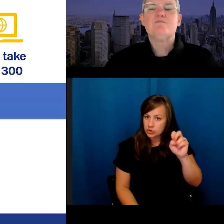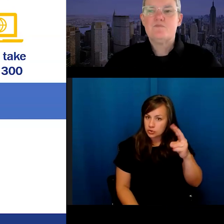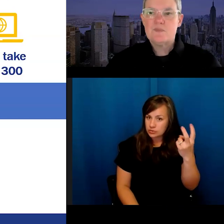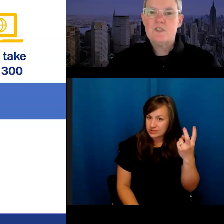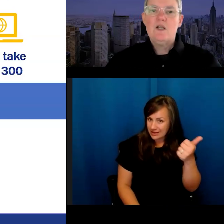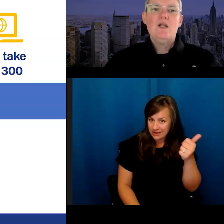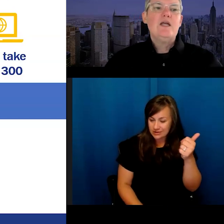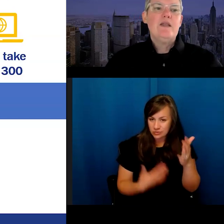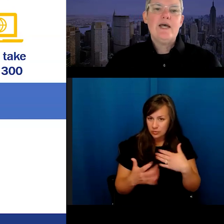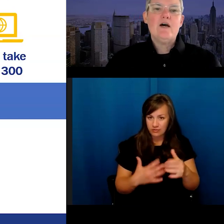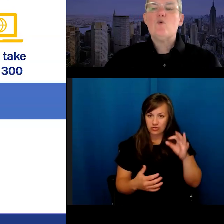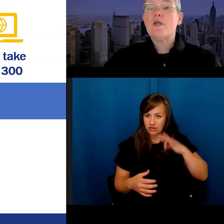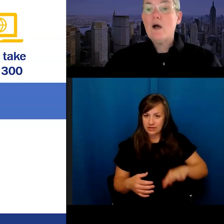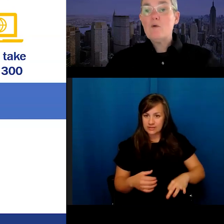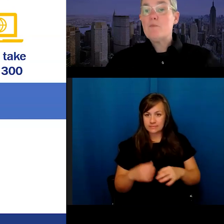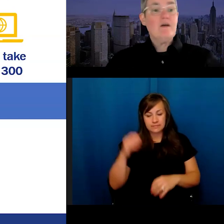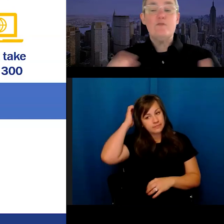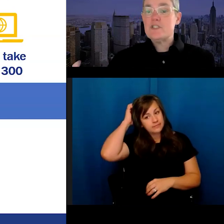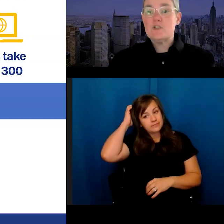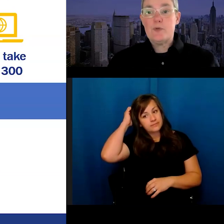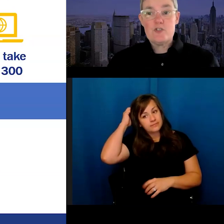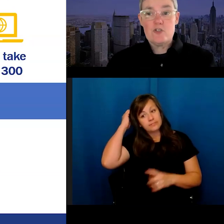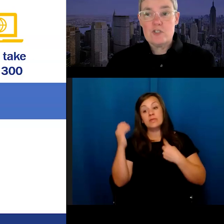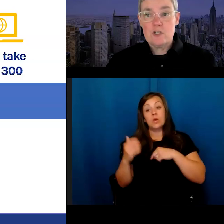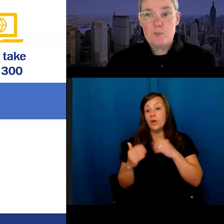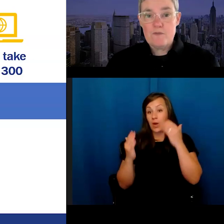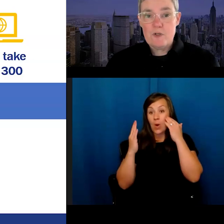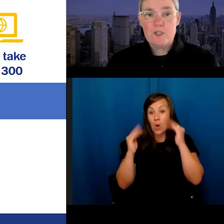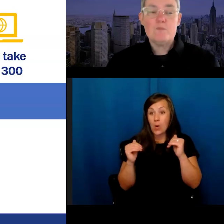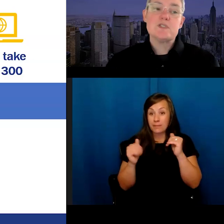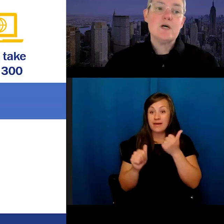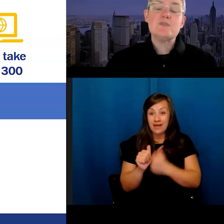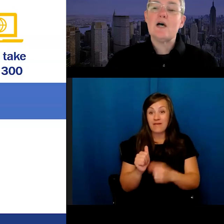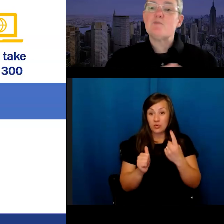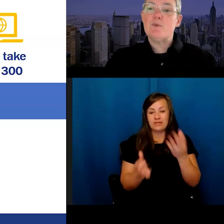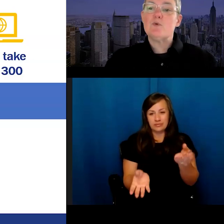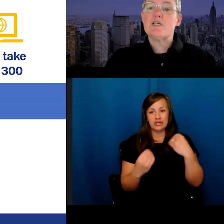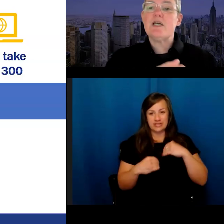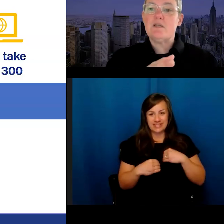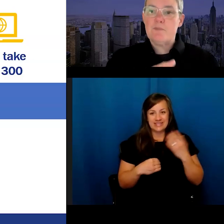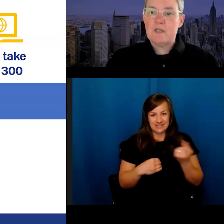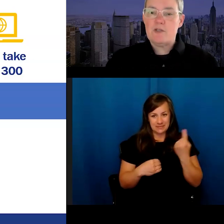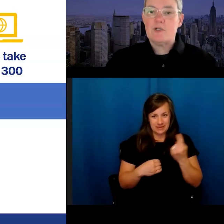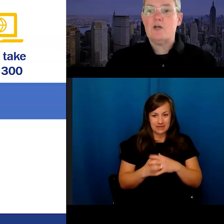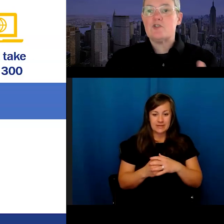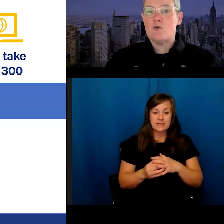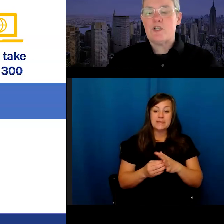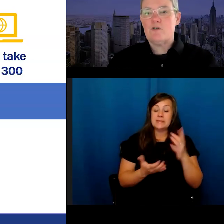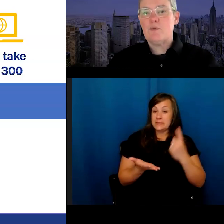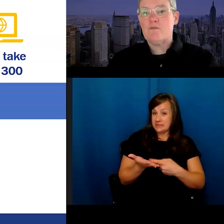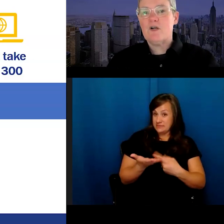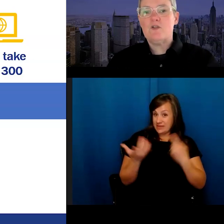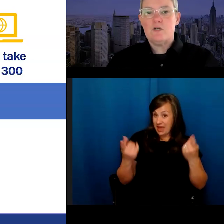elective. Now, we hope every single person turns in a portfolio, but sometimes people will take PLA 300,